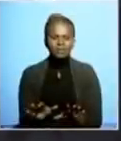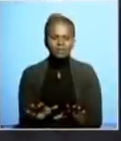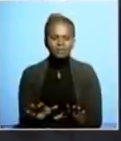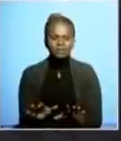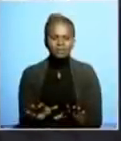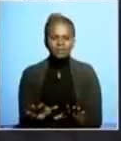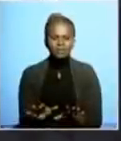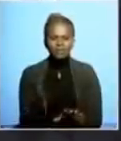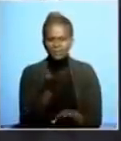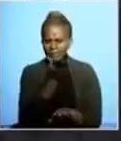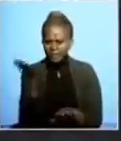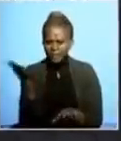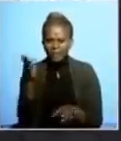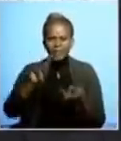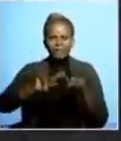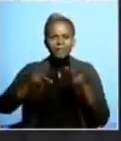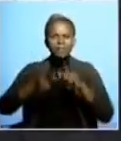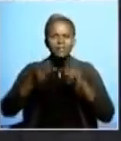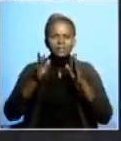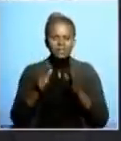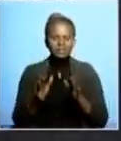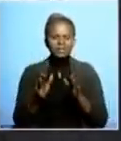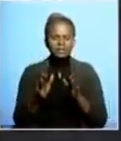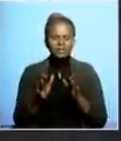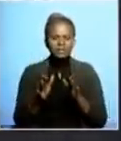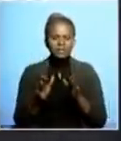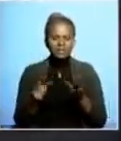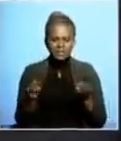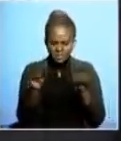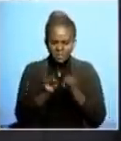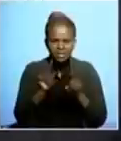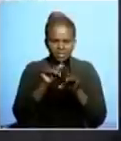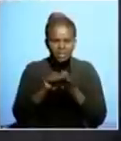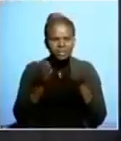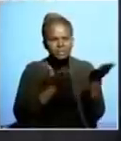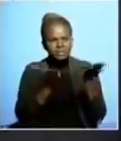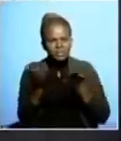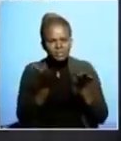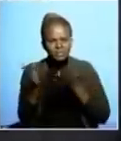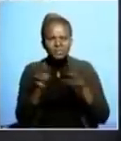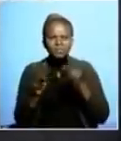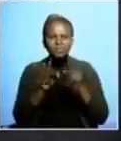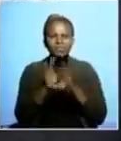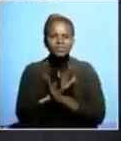Those are partners in our quest to save the people of Zambia.